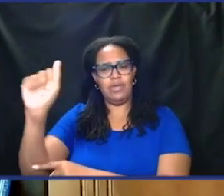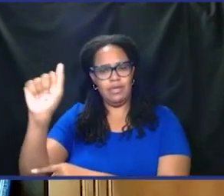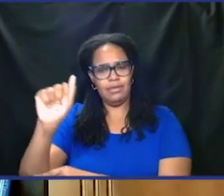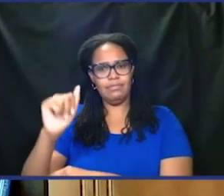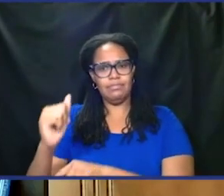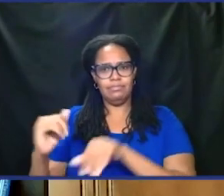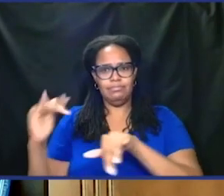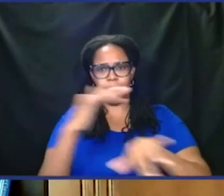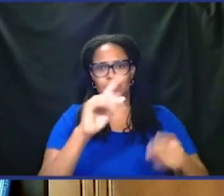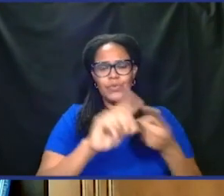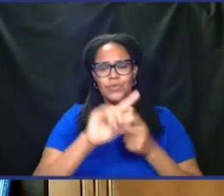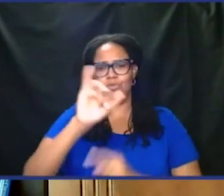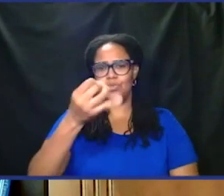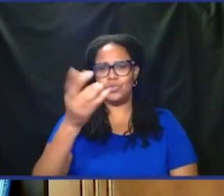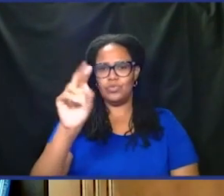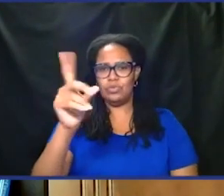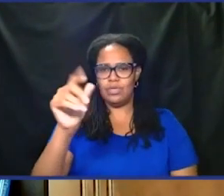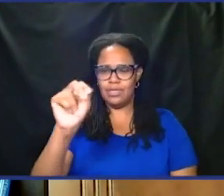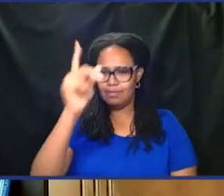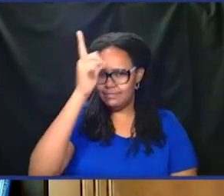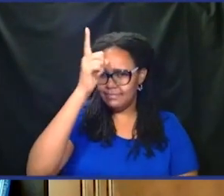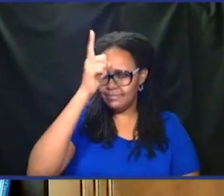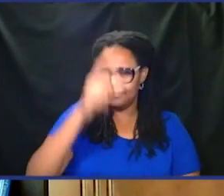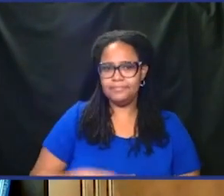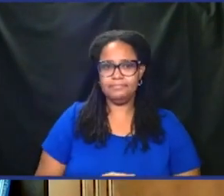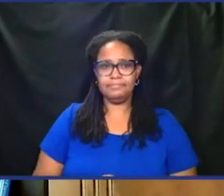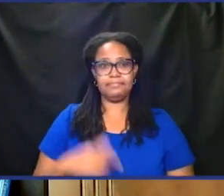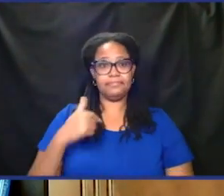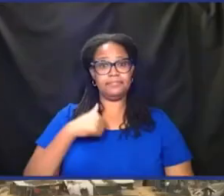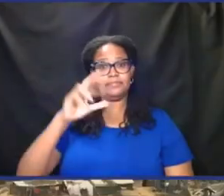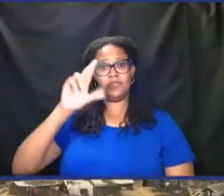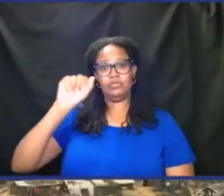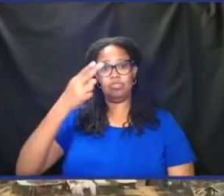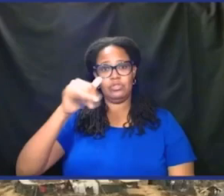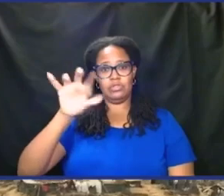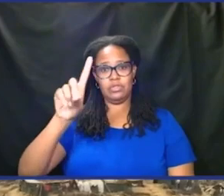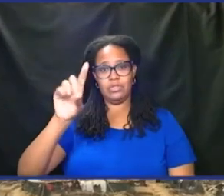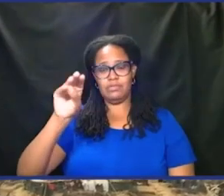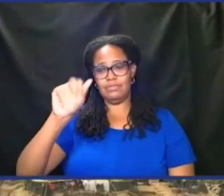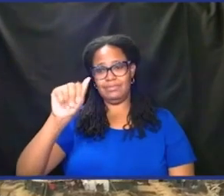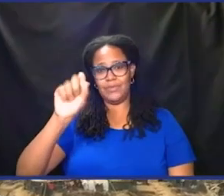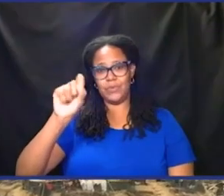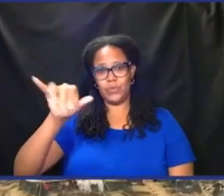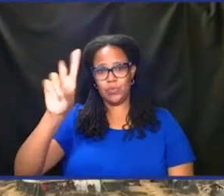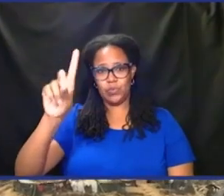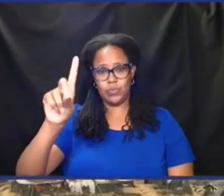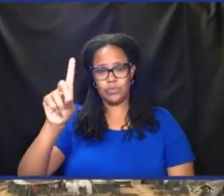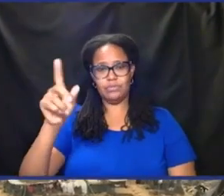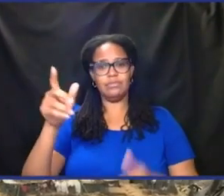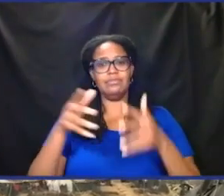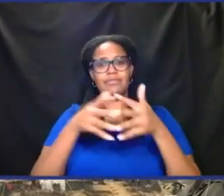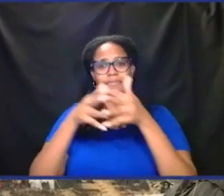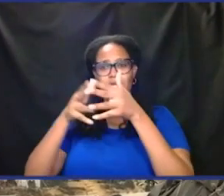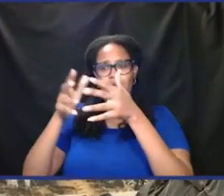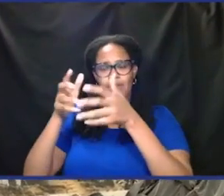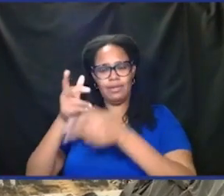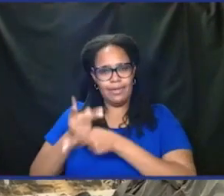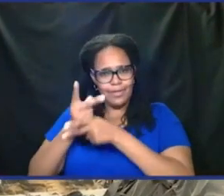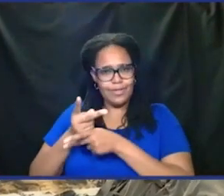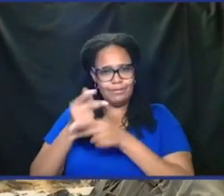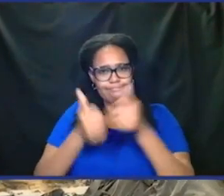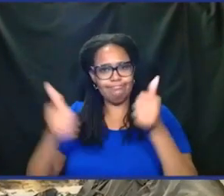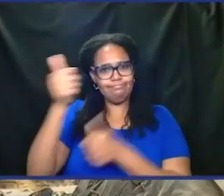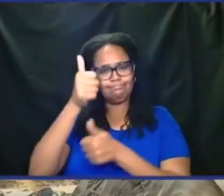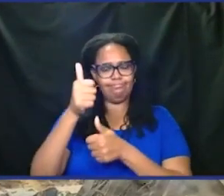I'm Rashad Massoud, Americares Chief Programs Officer. More than 79 million people around the